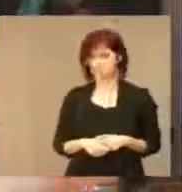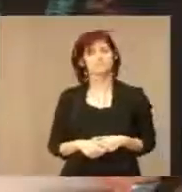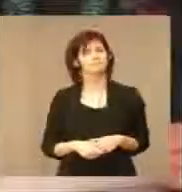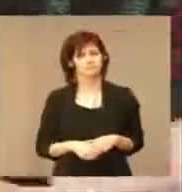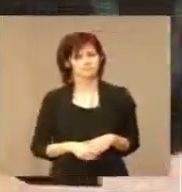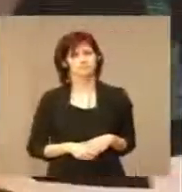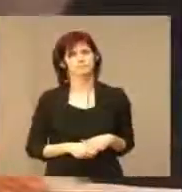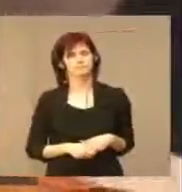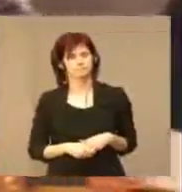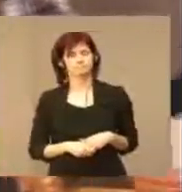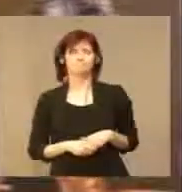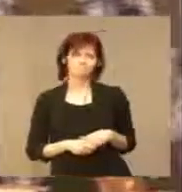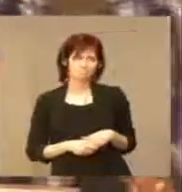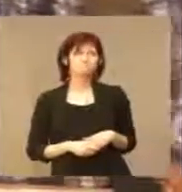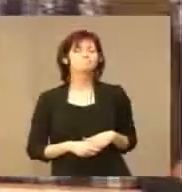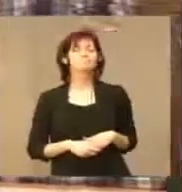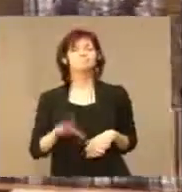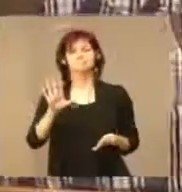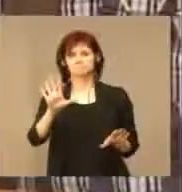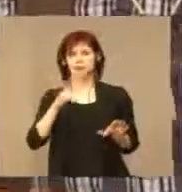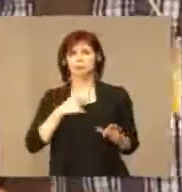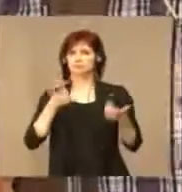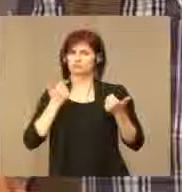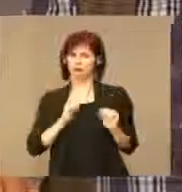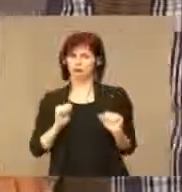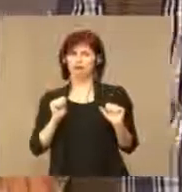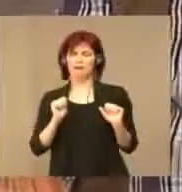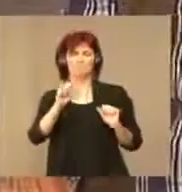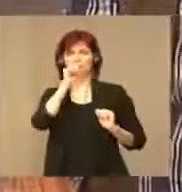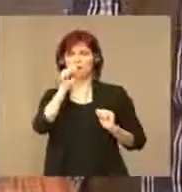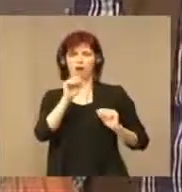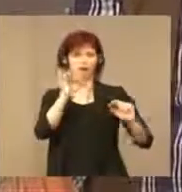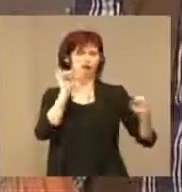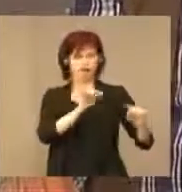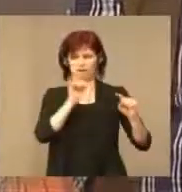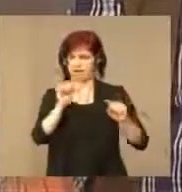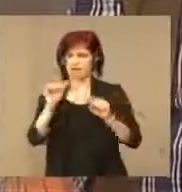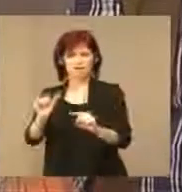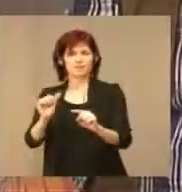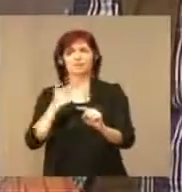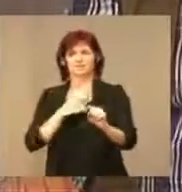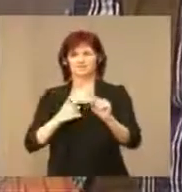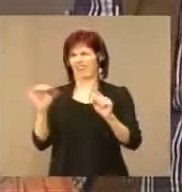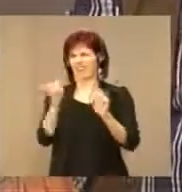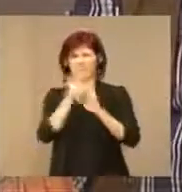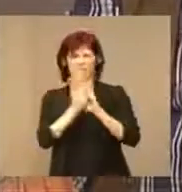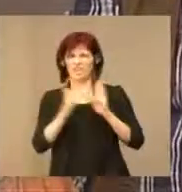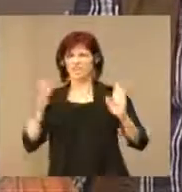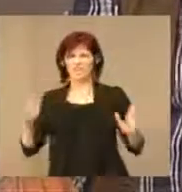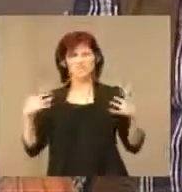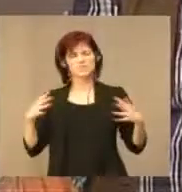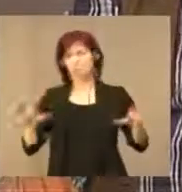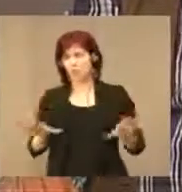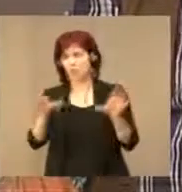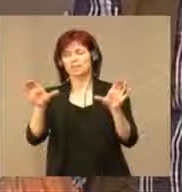I'm gonna try and avoid sounding like a lawyer because it gets into a bit of jurisdiction. So the